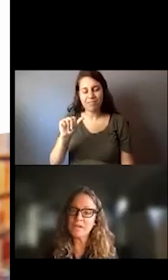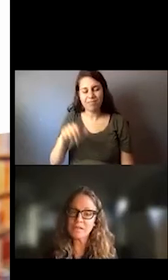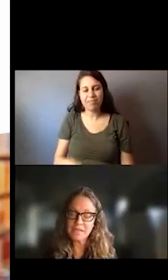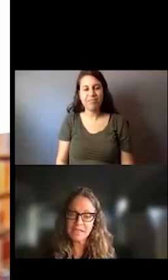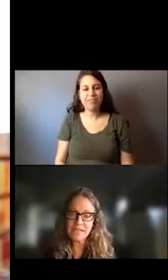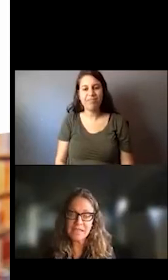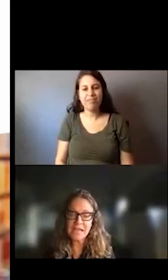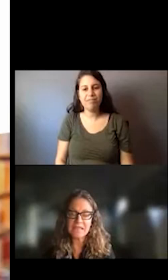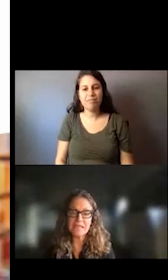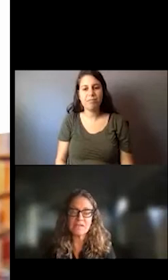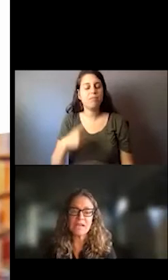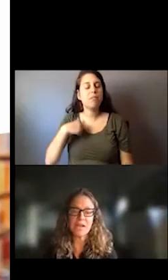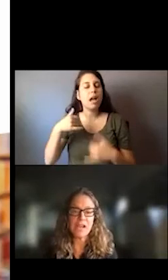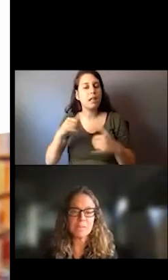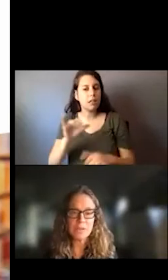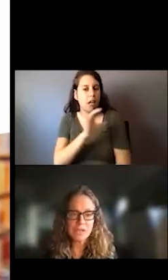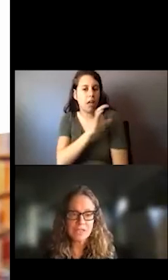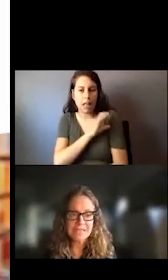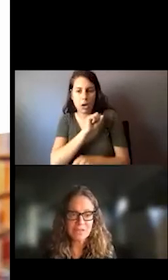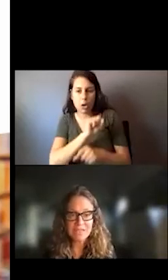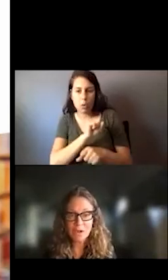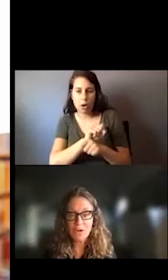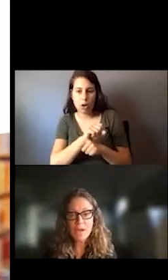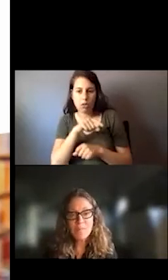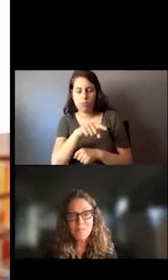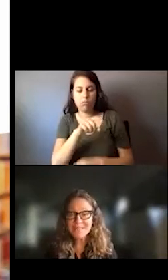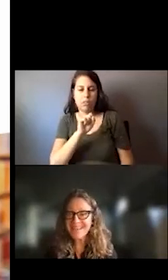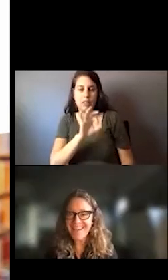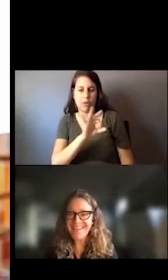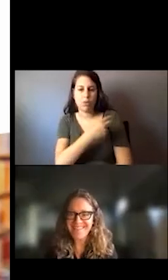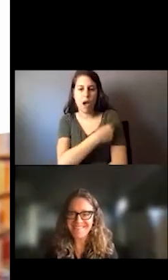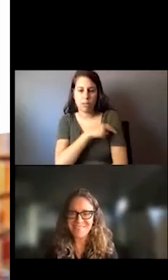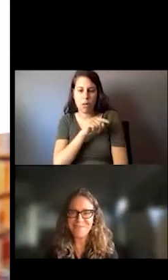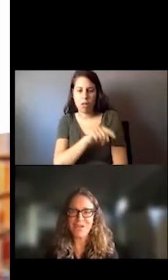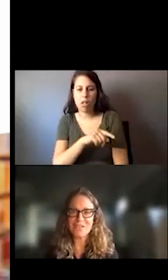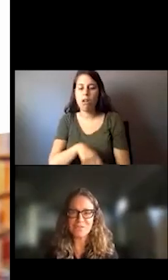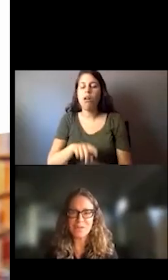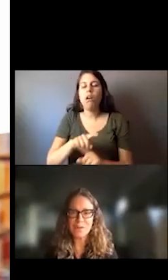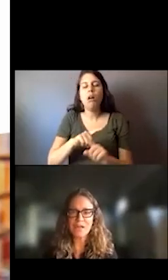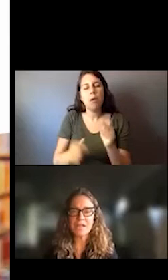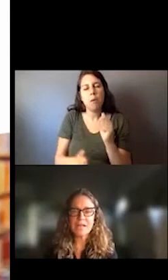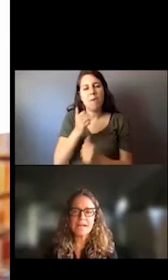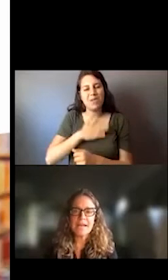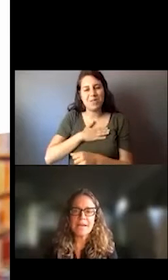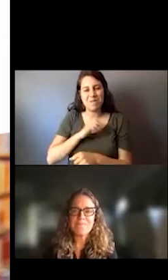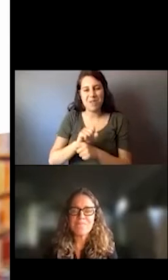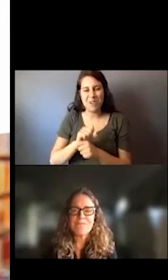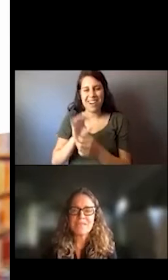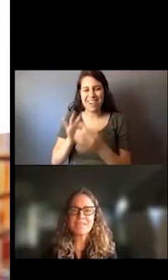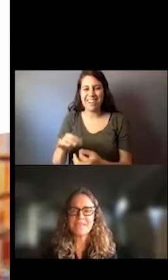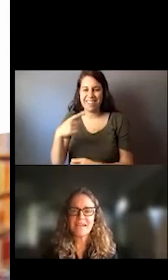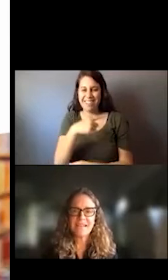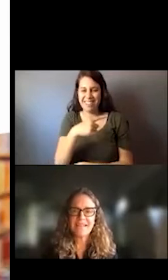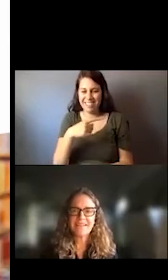do still work clinically at the county hospital here in San Francisco, but mostly I get to do all this fun work